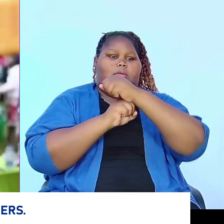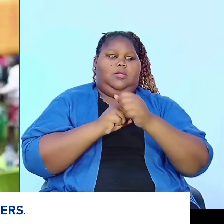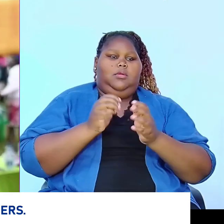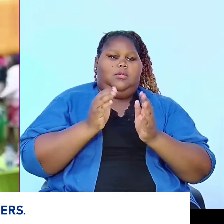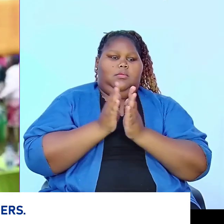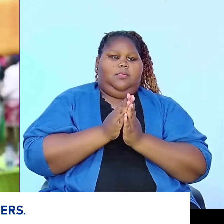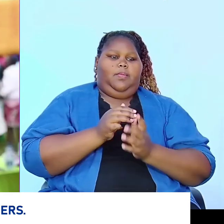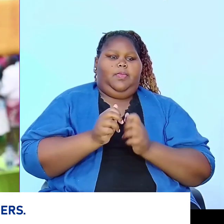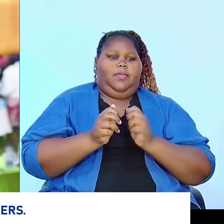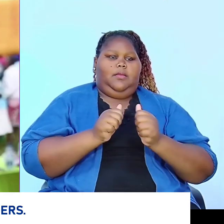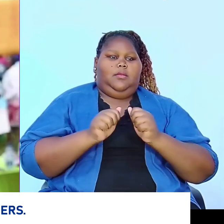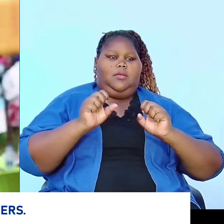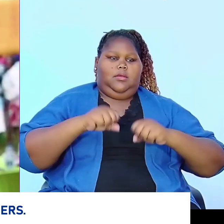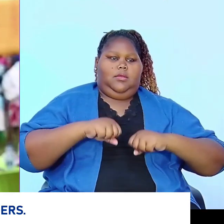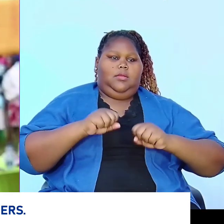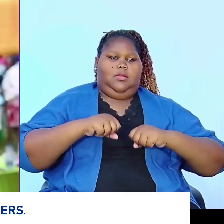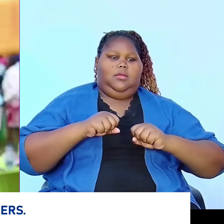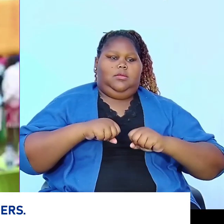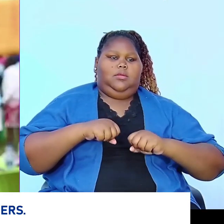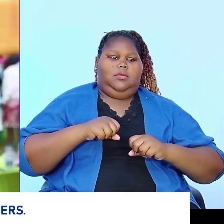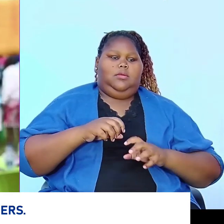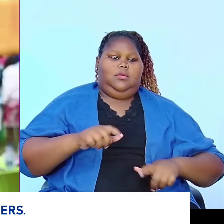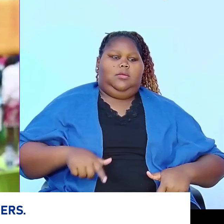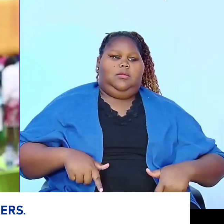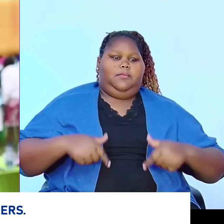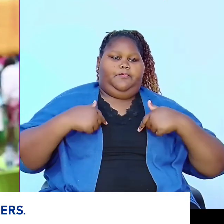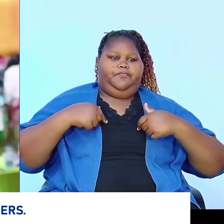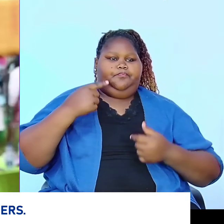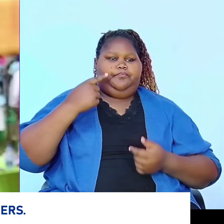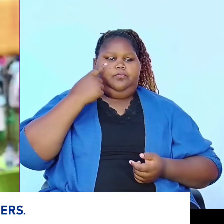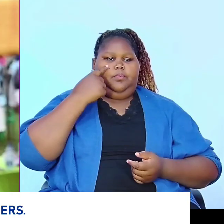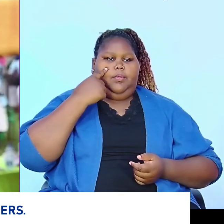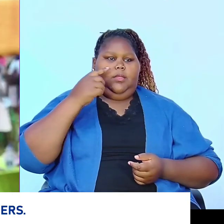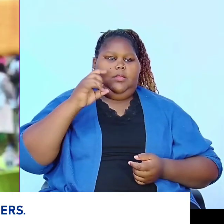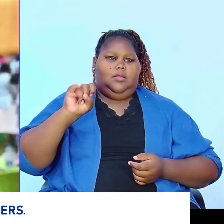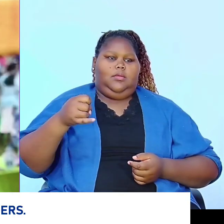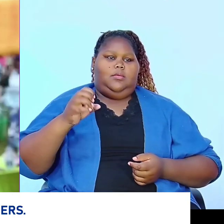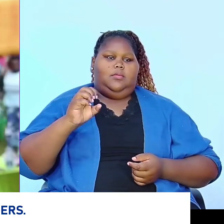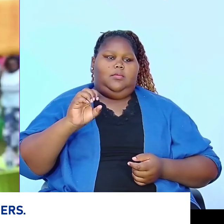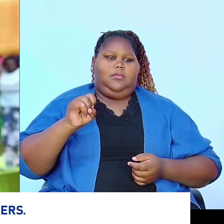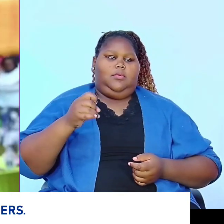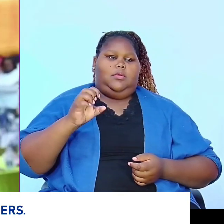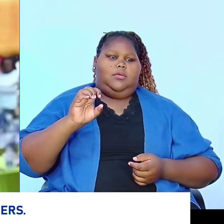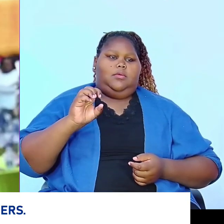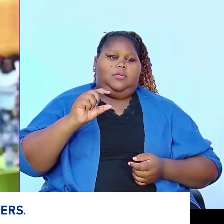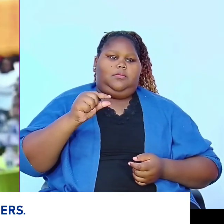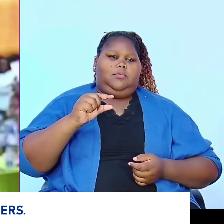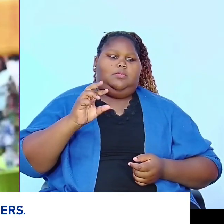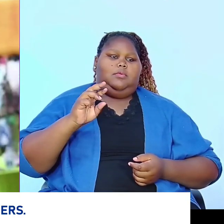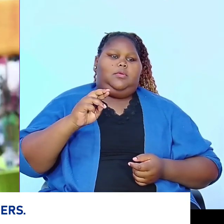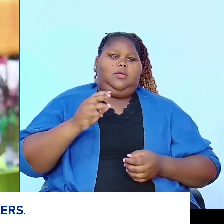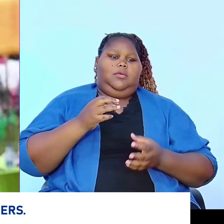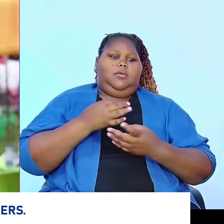to at least live to see a jigger-free community. So we emphasize on, we continue emphasizing